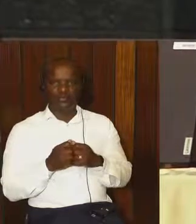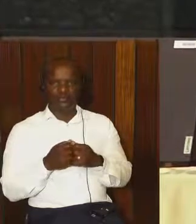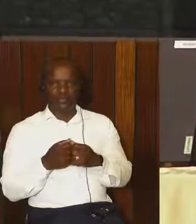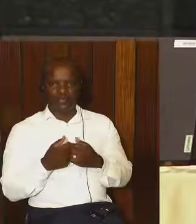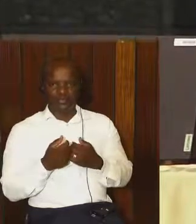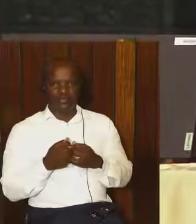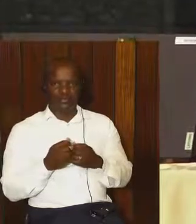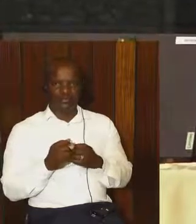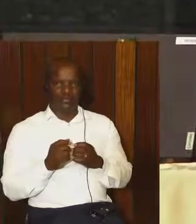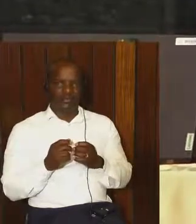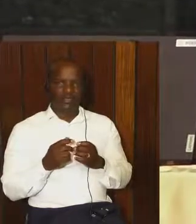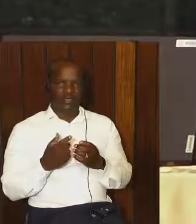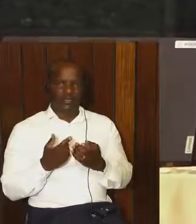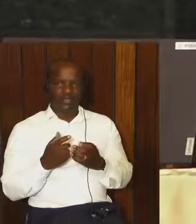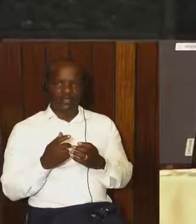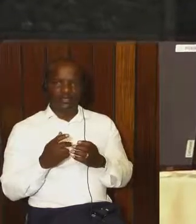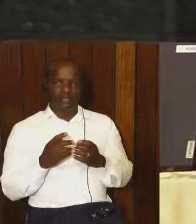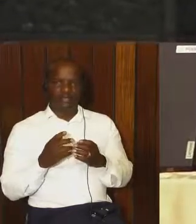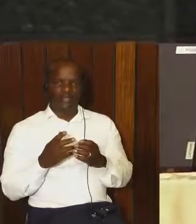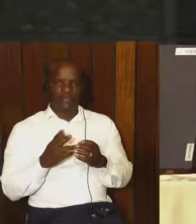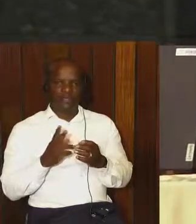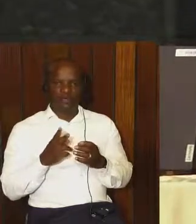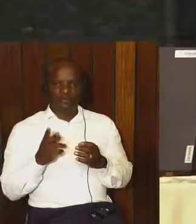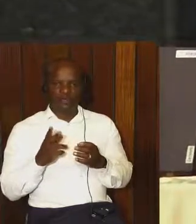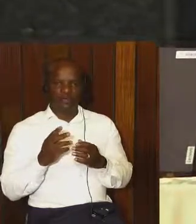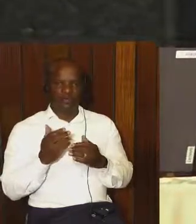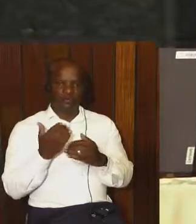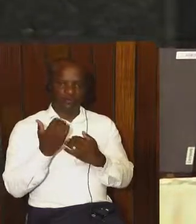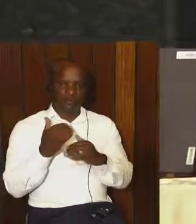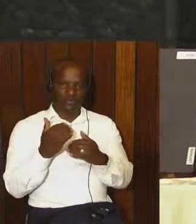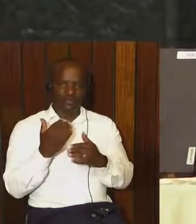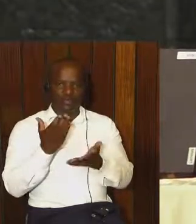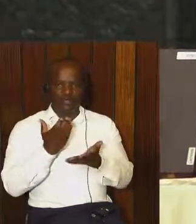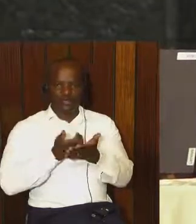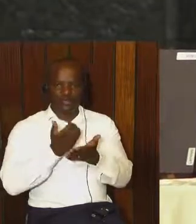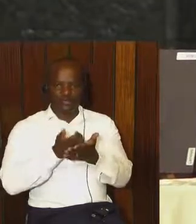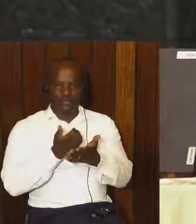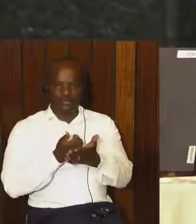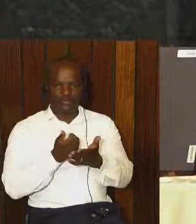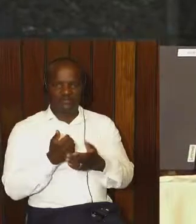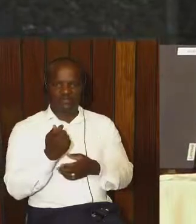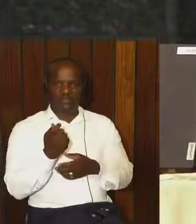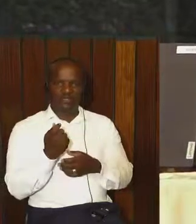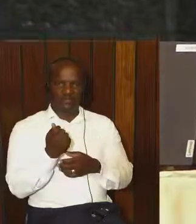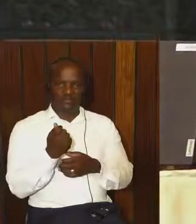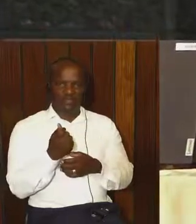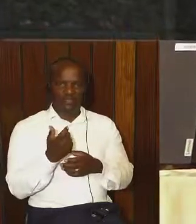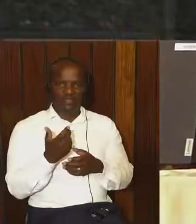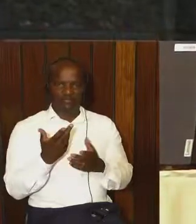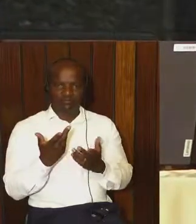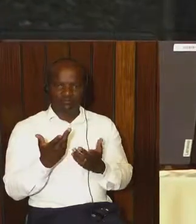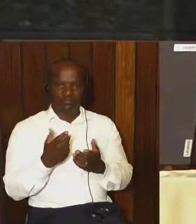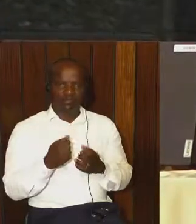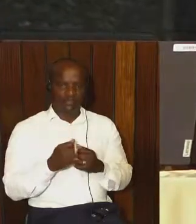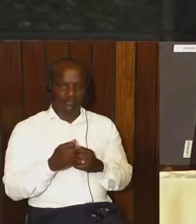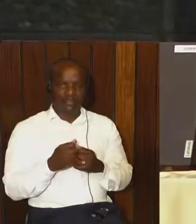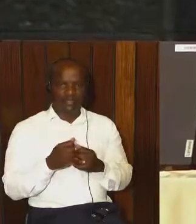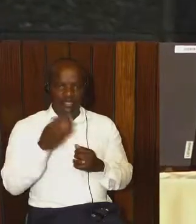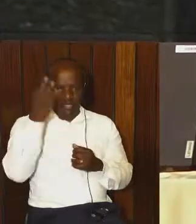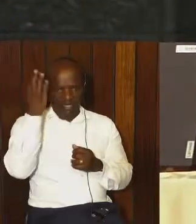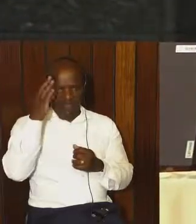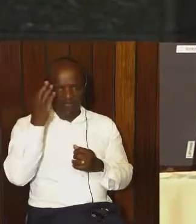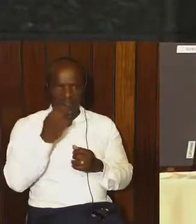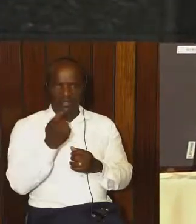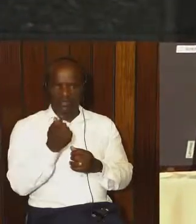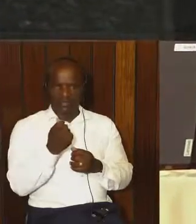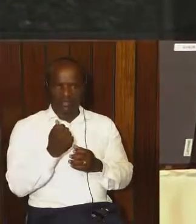possible cost increases on the project and saving the department or the government some monies that we might have